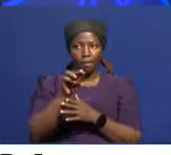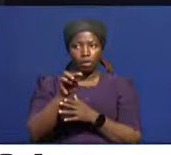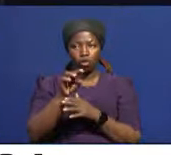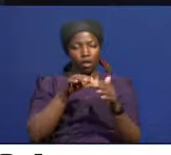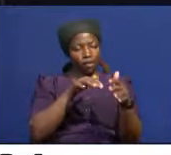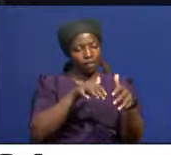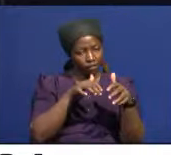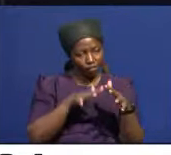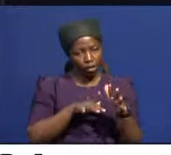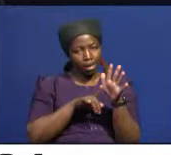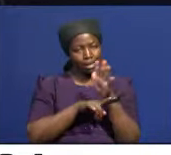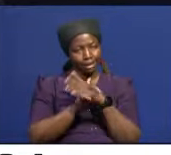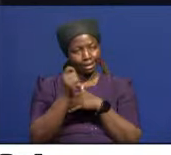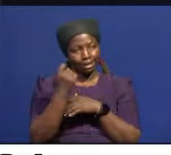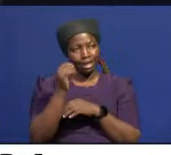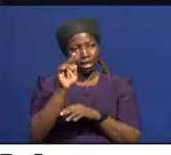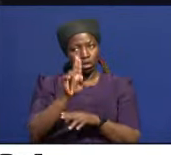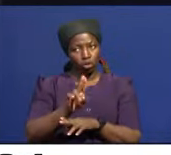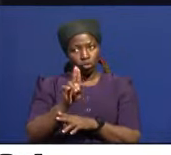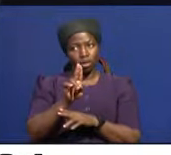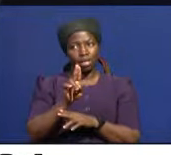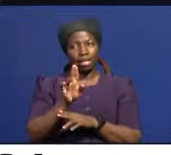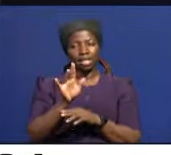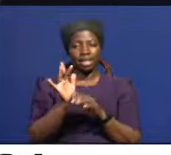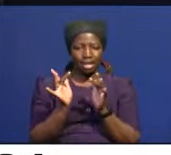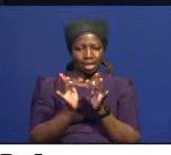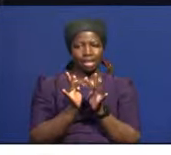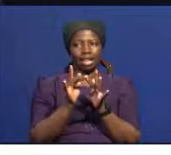Kenya using an e-voucher